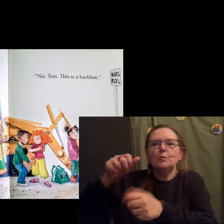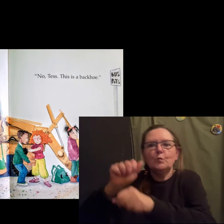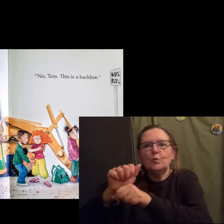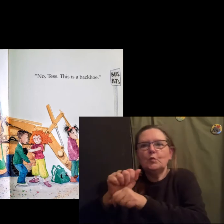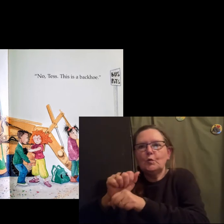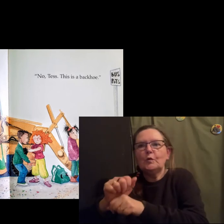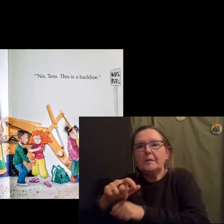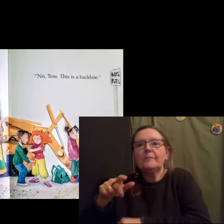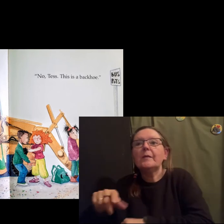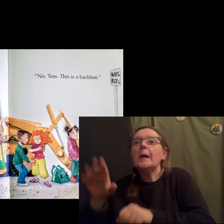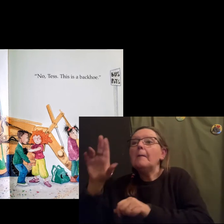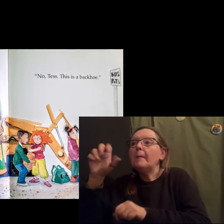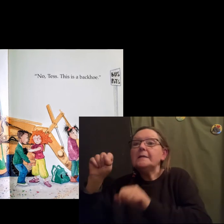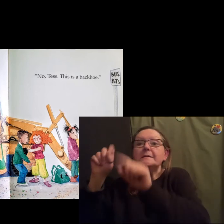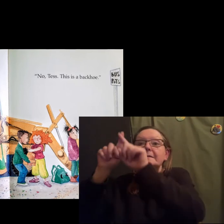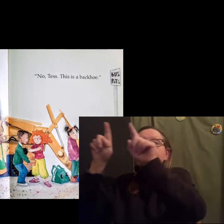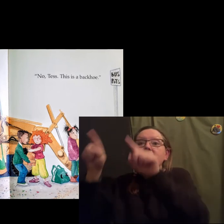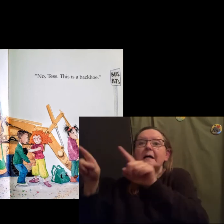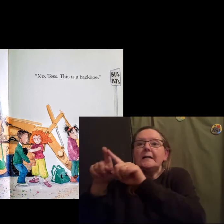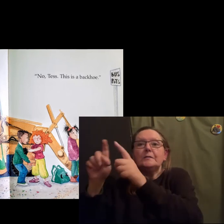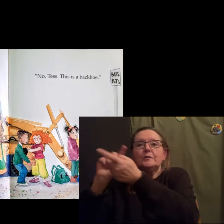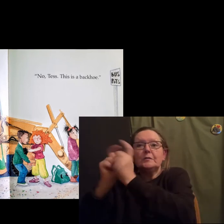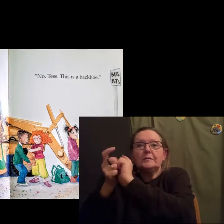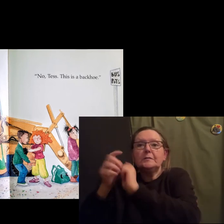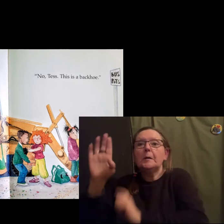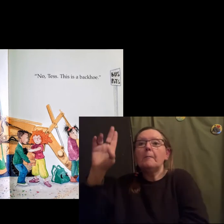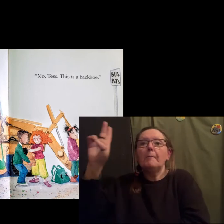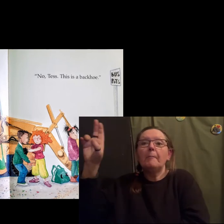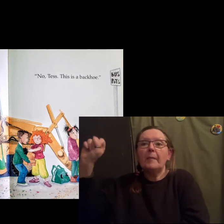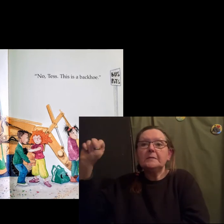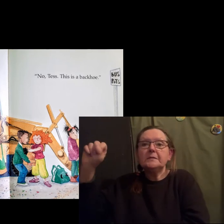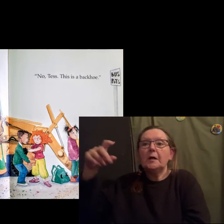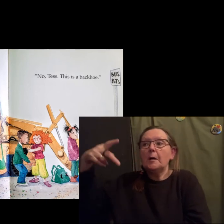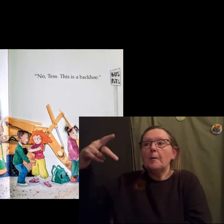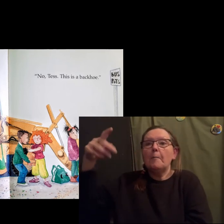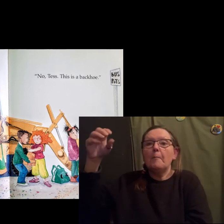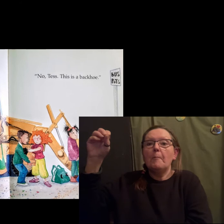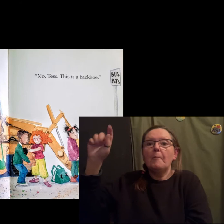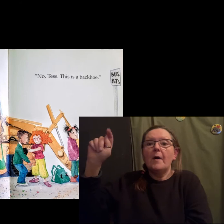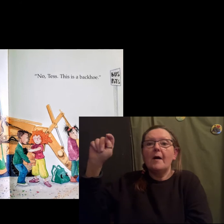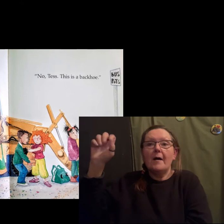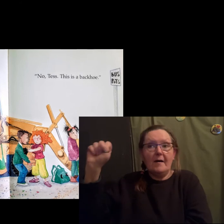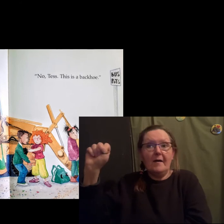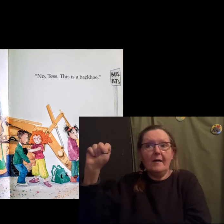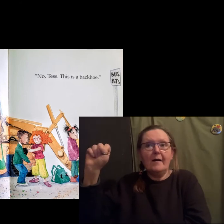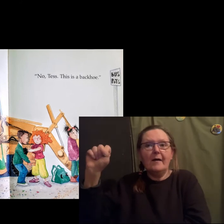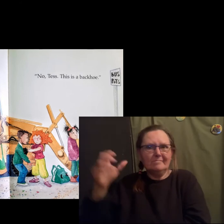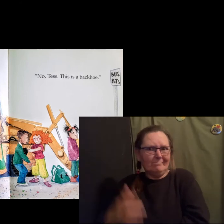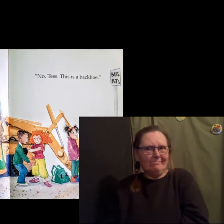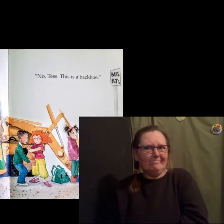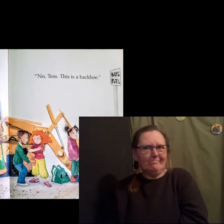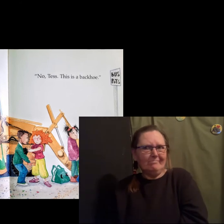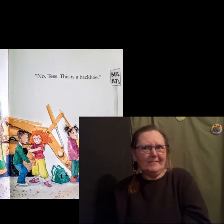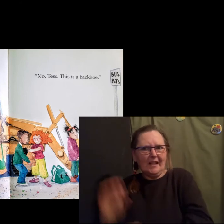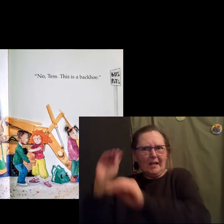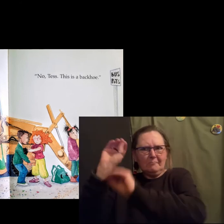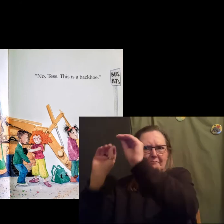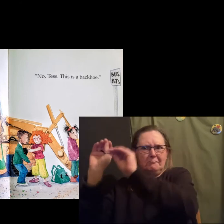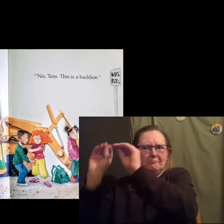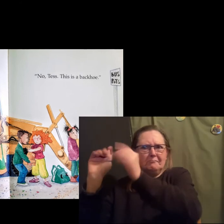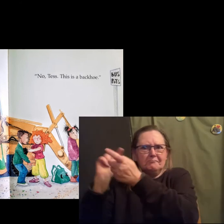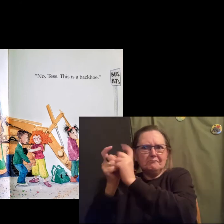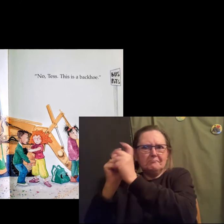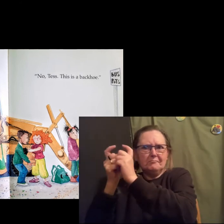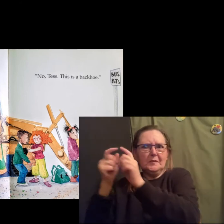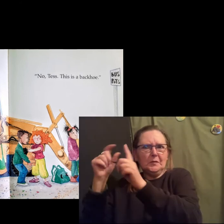what the bus sign says. It says, bus pots. Did you know you could make that many words with